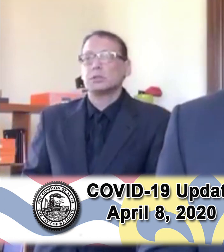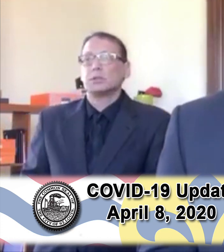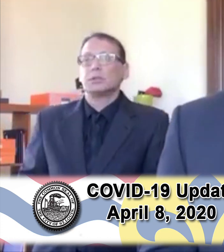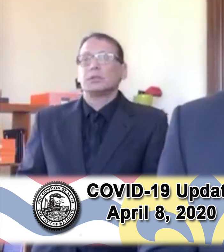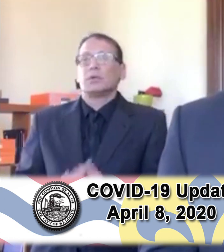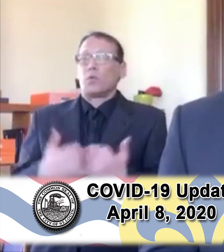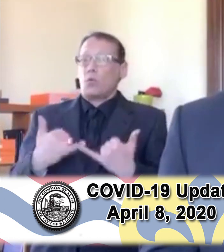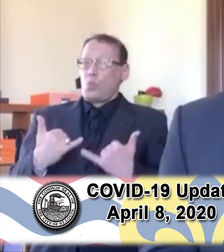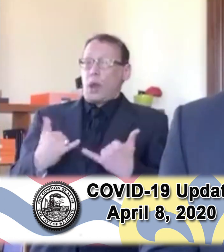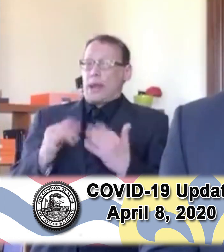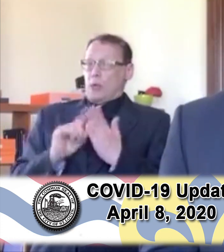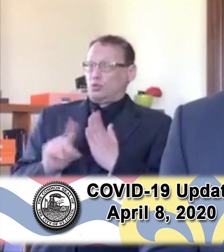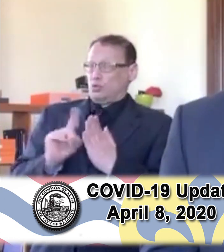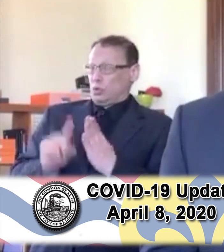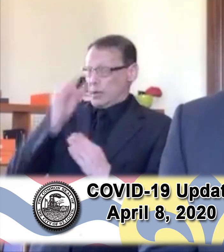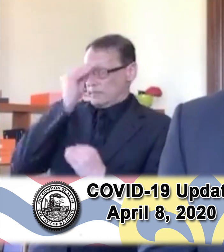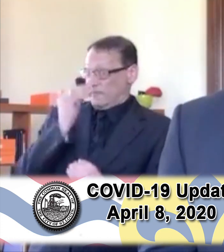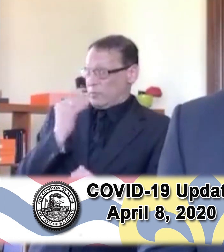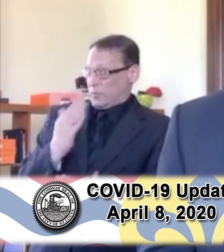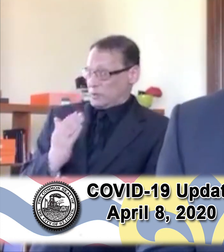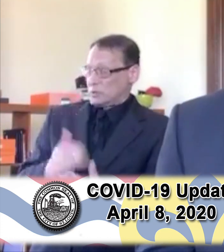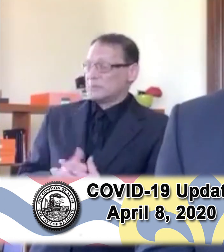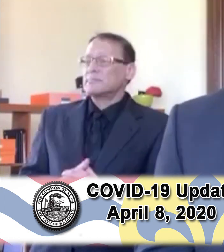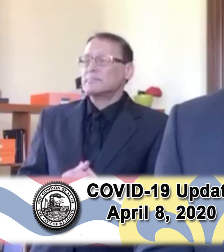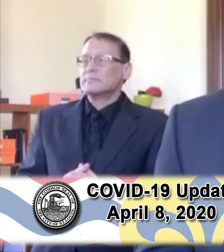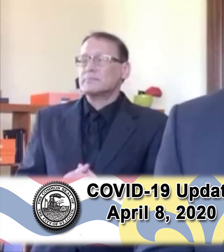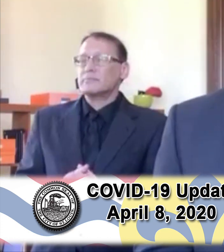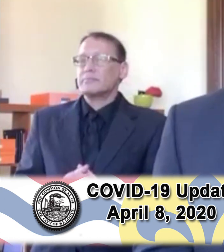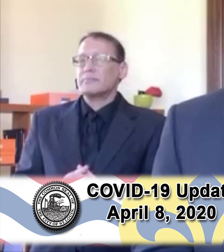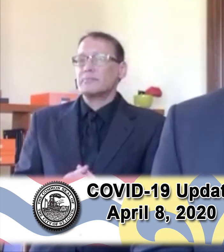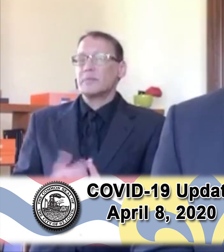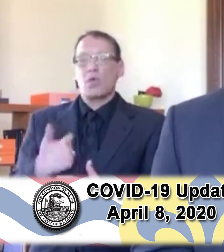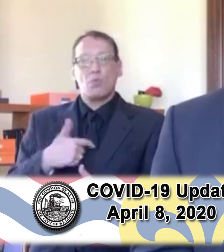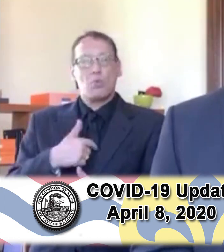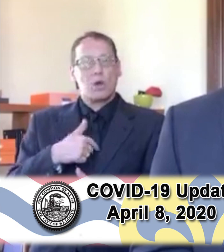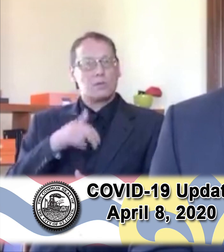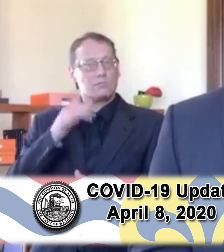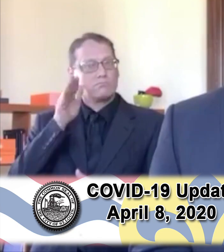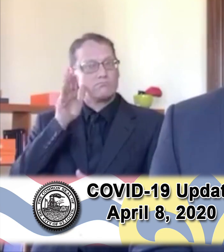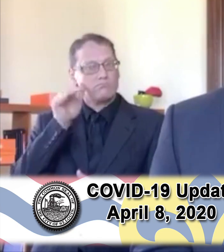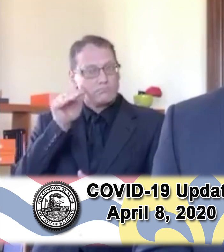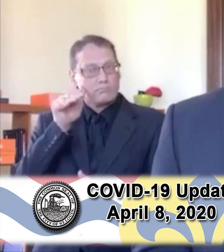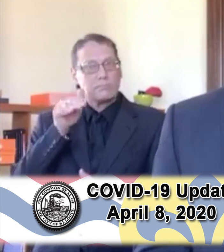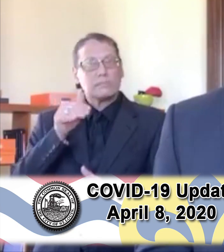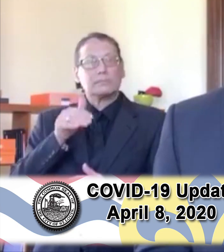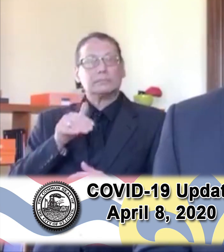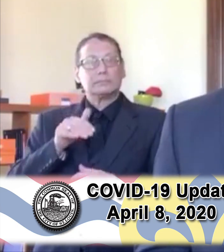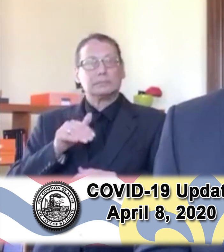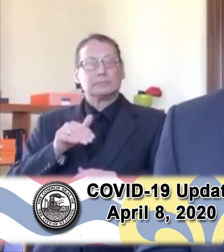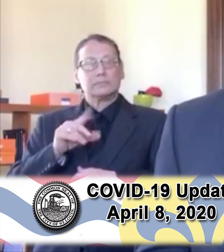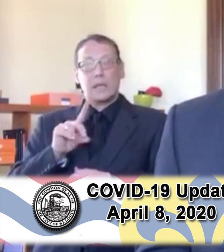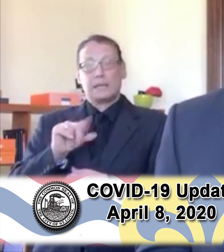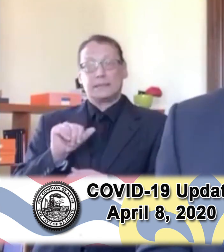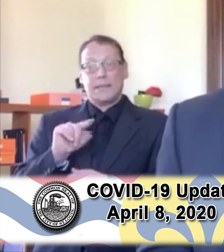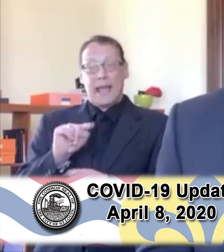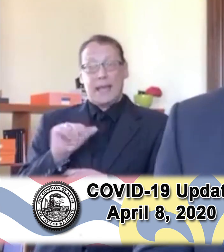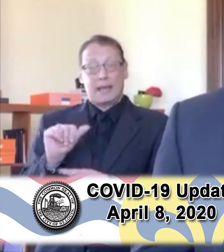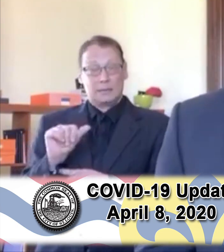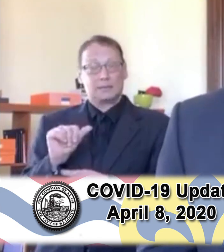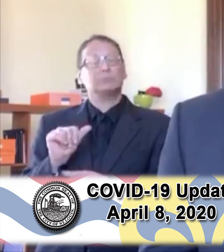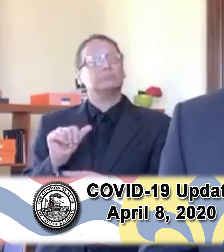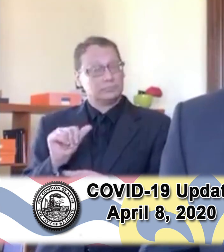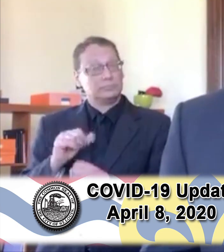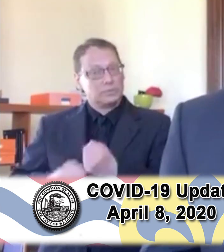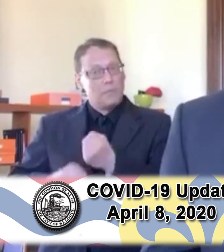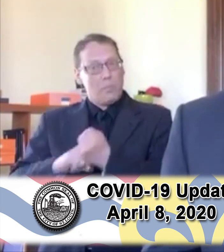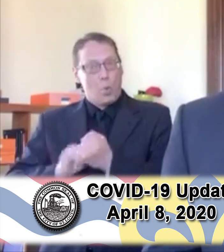And so the City of St. Louis Department of Health is adamant about implementing data-driven processes. And